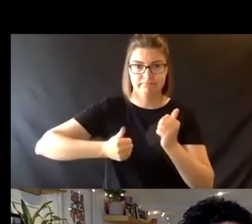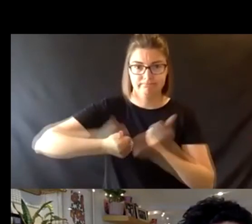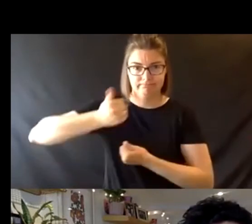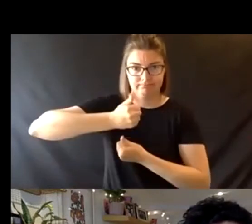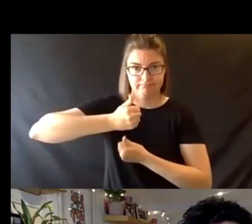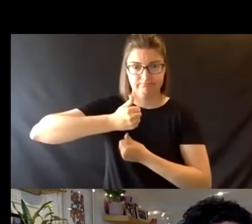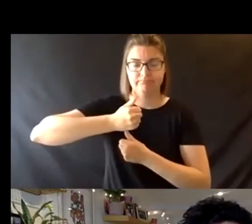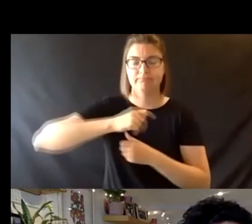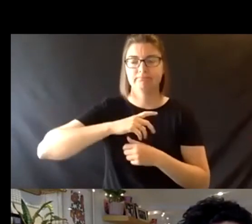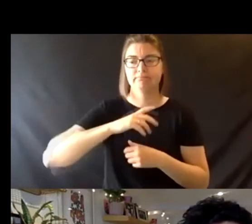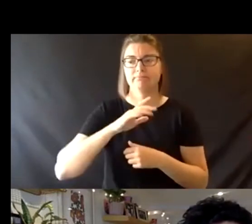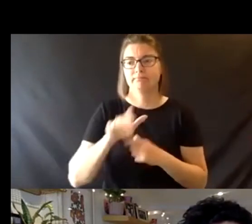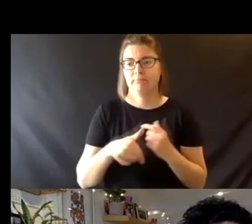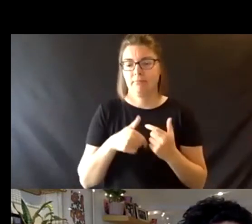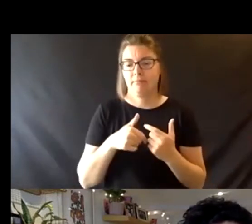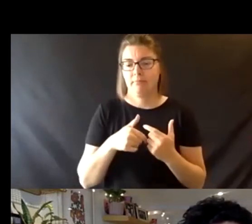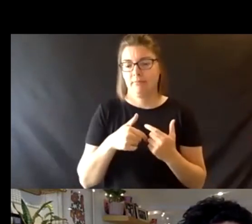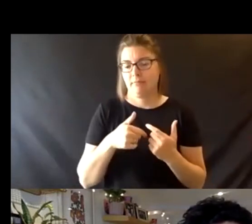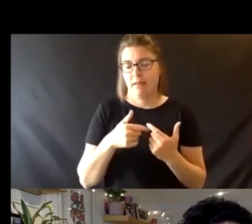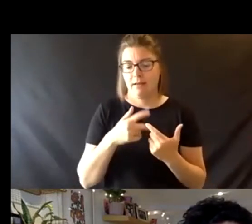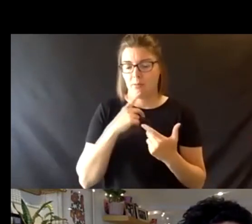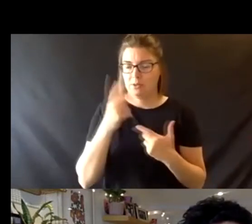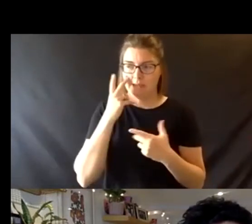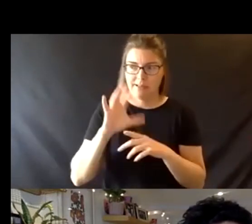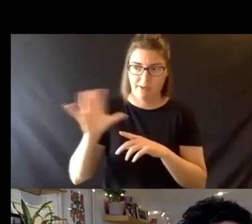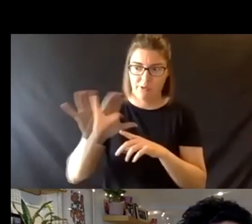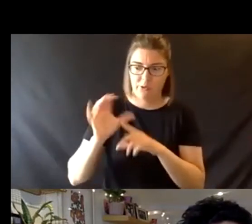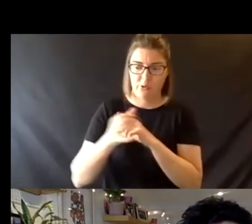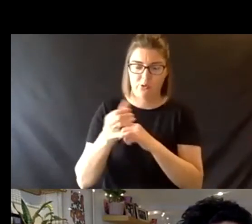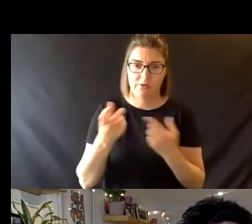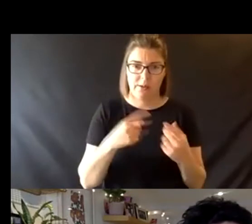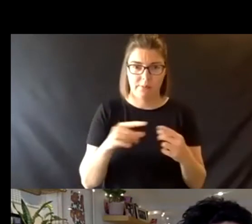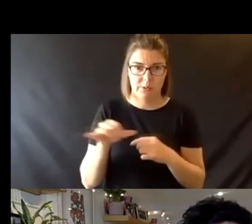world. And this is something really important we need to address.